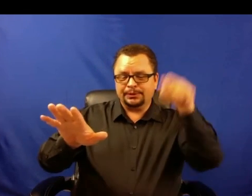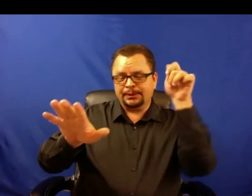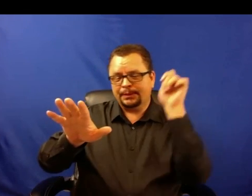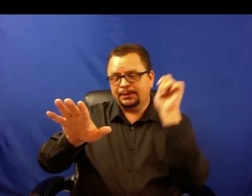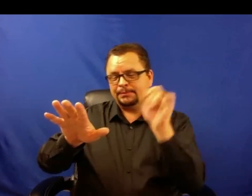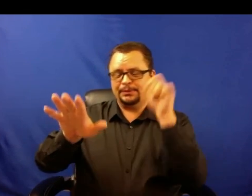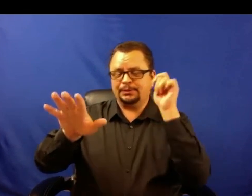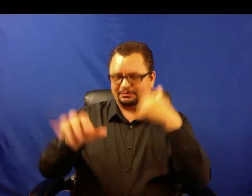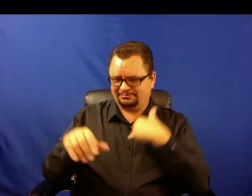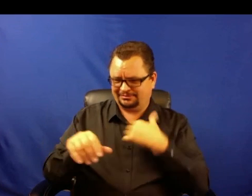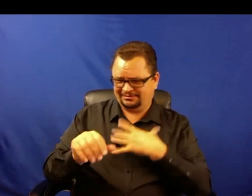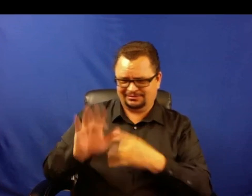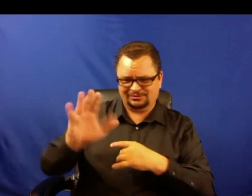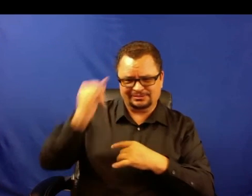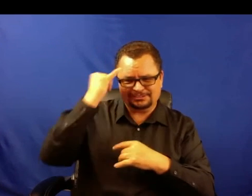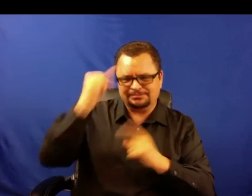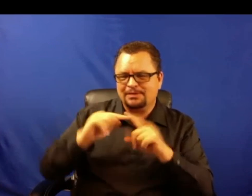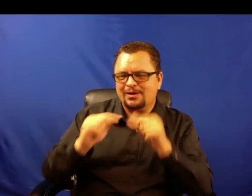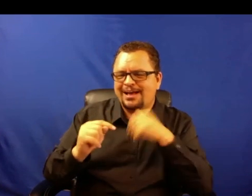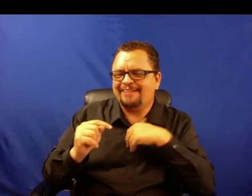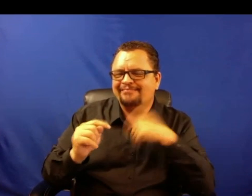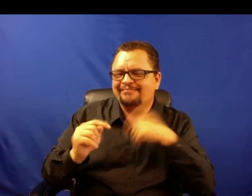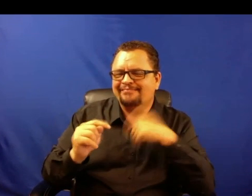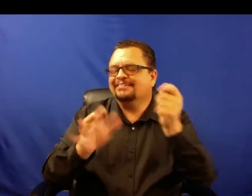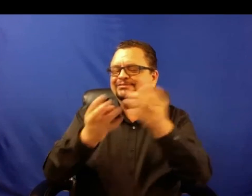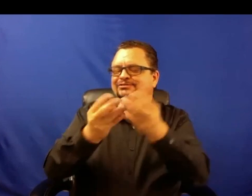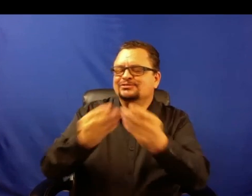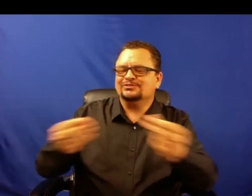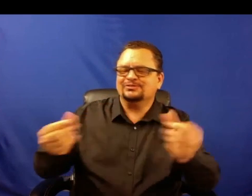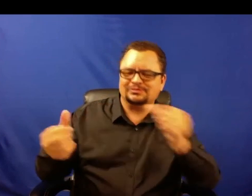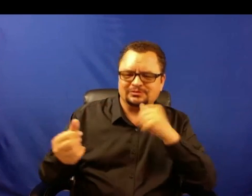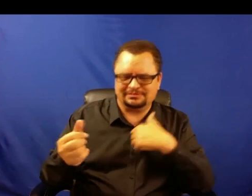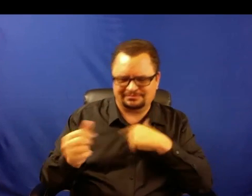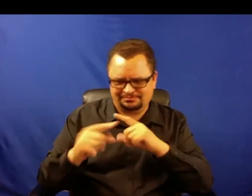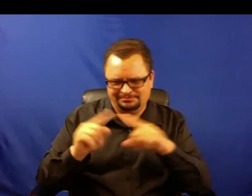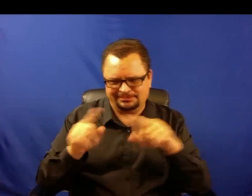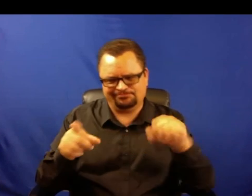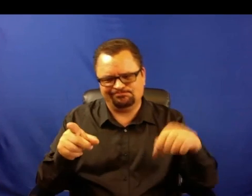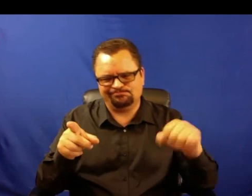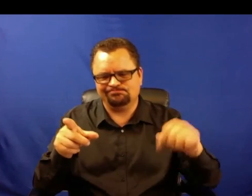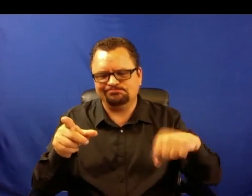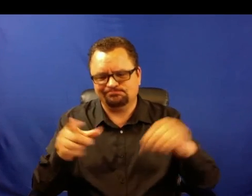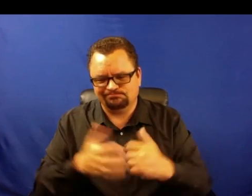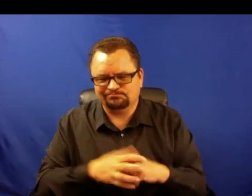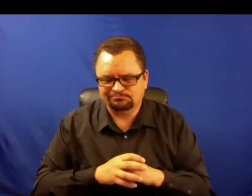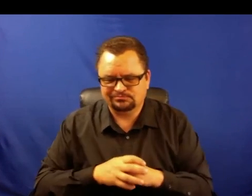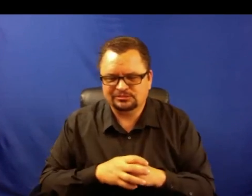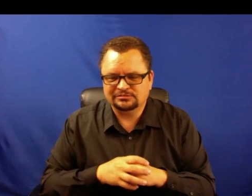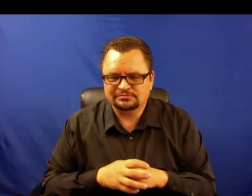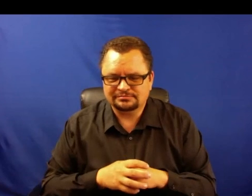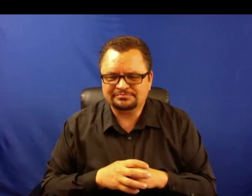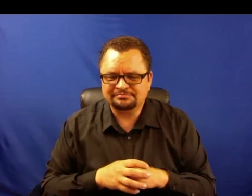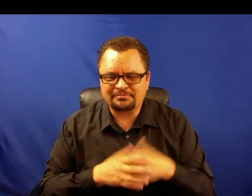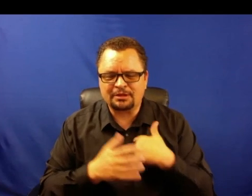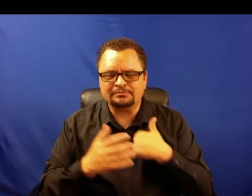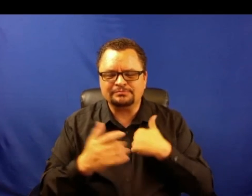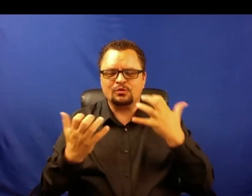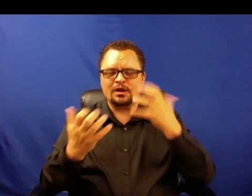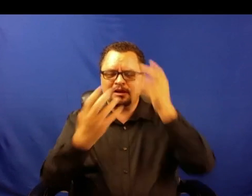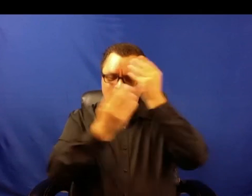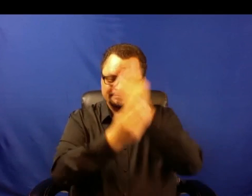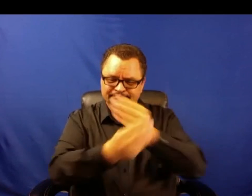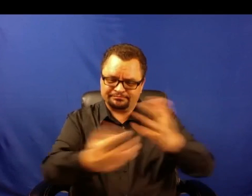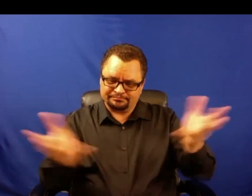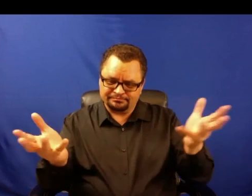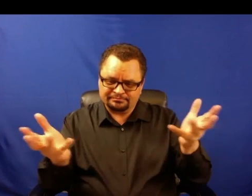if you go back and look, and this is addressed to our Board of Health members, myself included. When